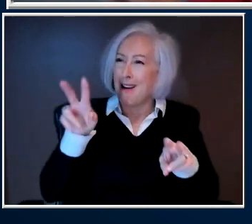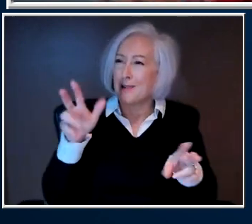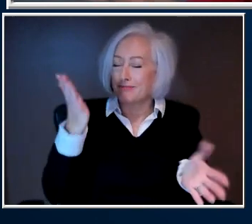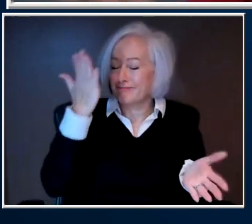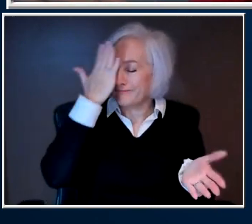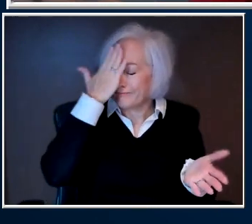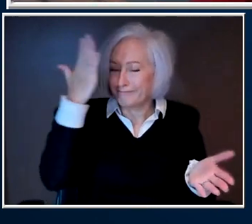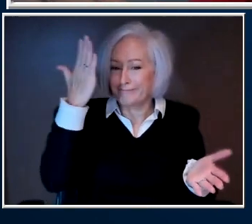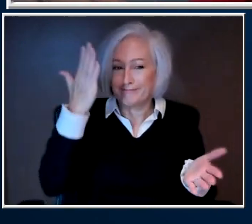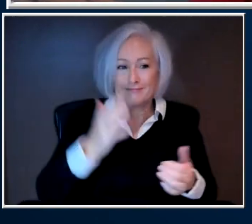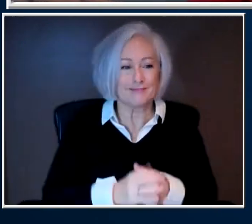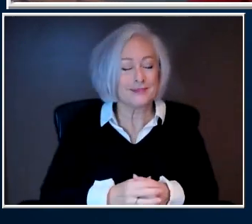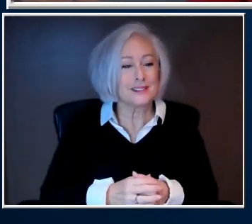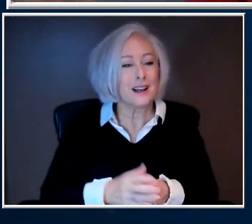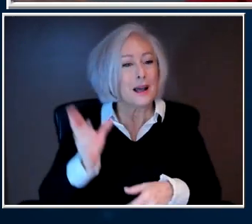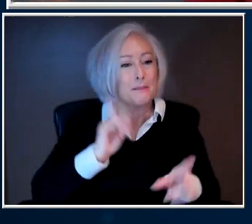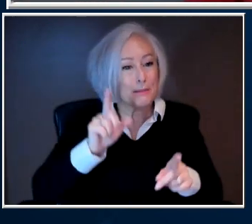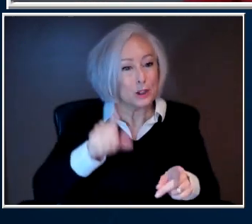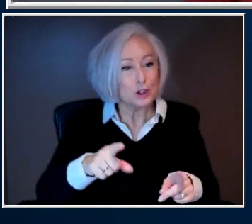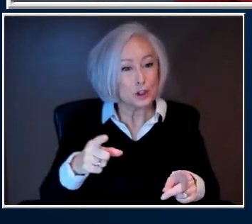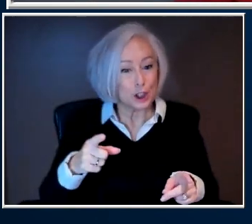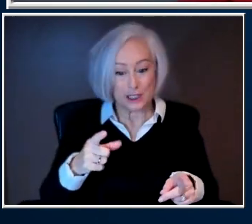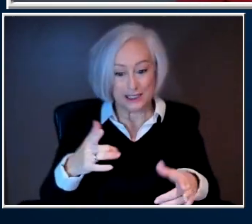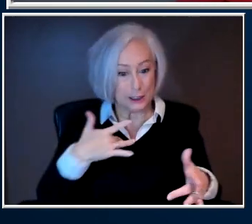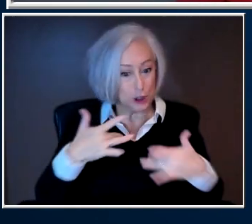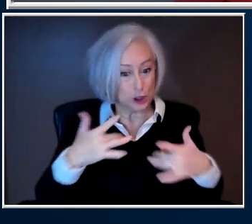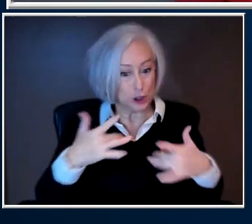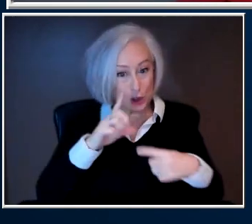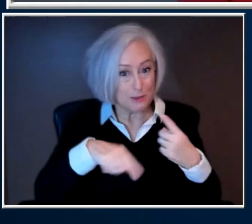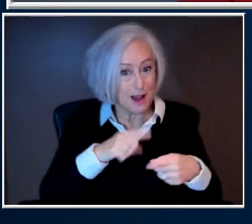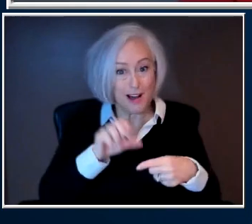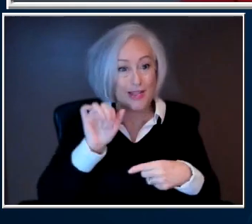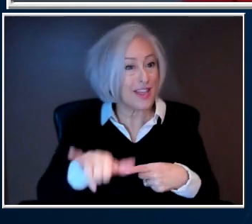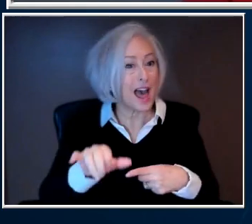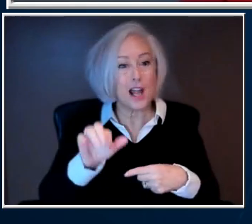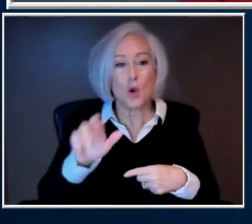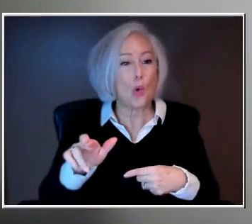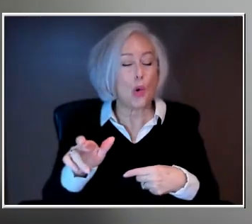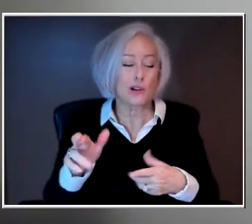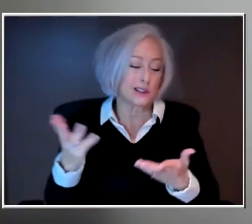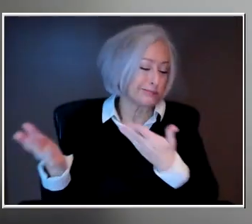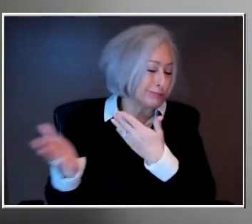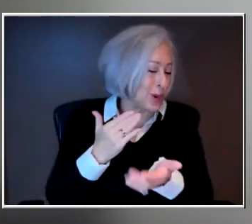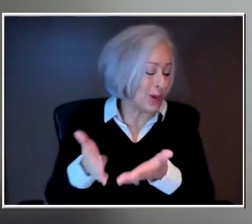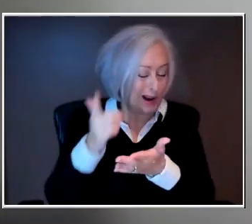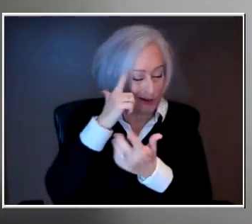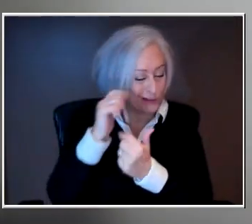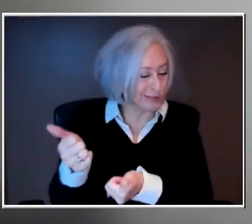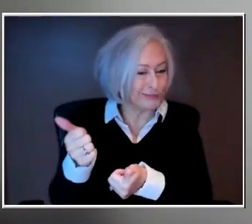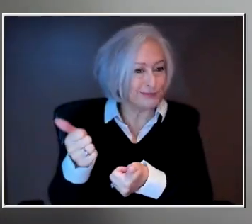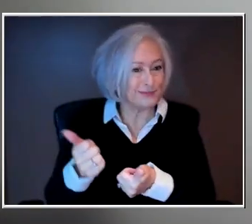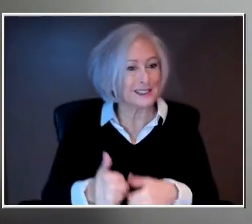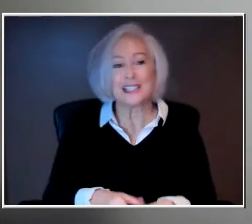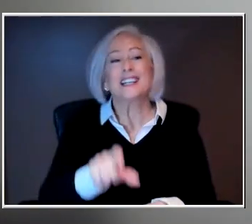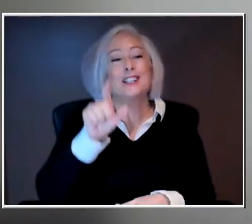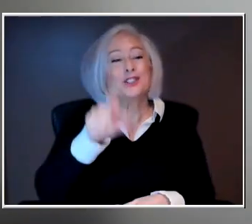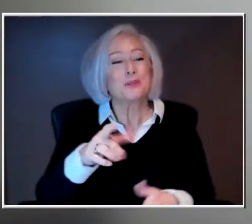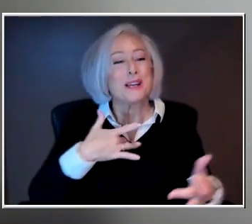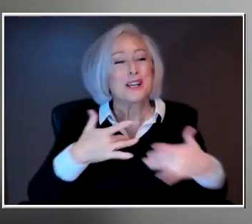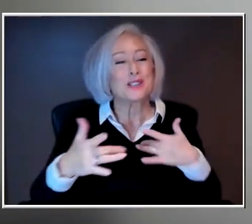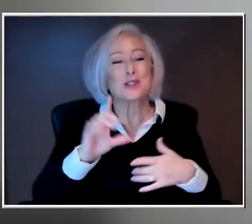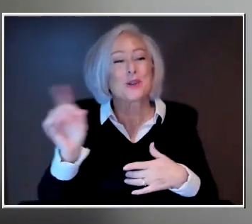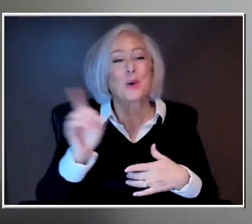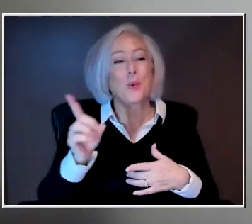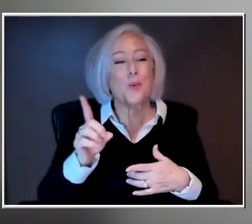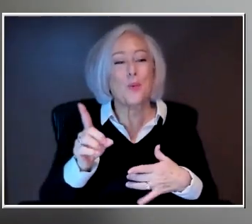frostbite, or is it you just got to let people like that do their thing? Well, I mean, they need to be concerned about more than frostbite. They need to be concerned about good